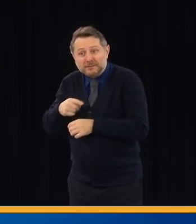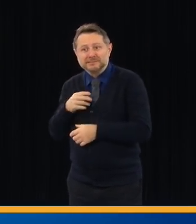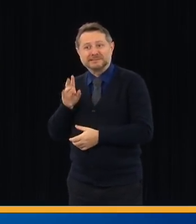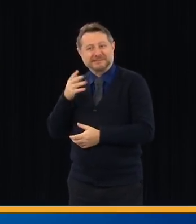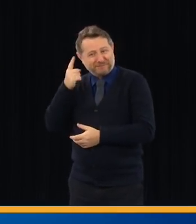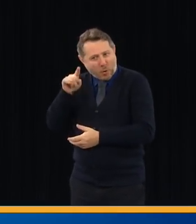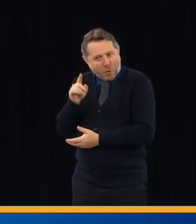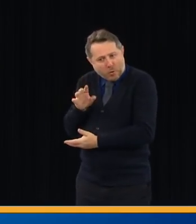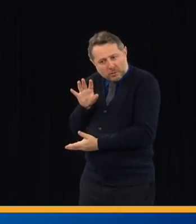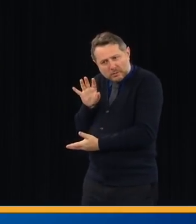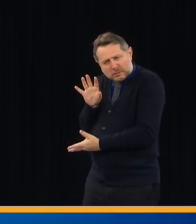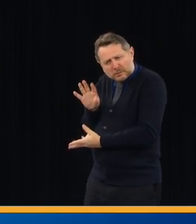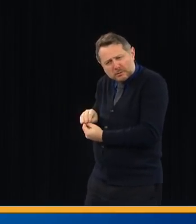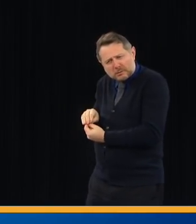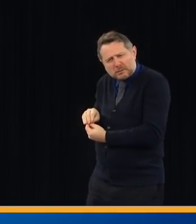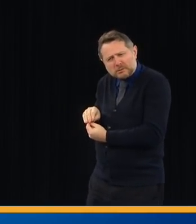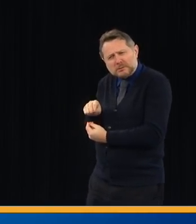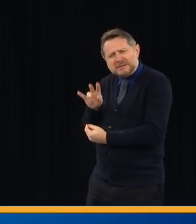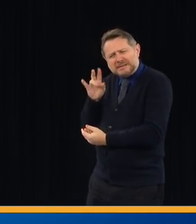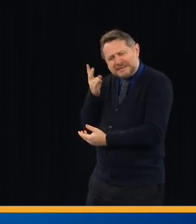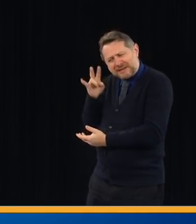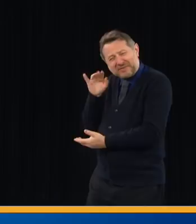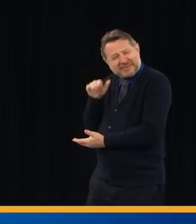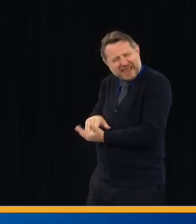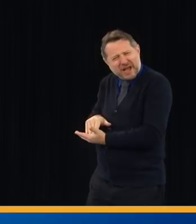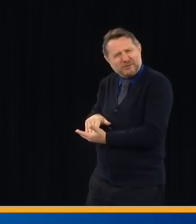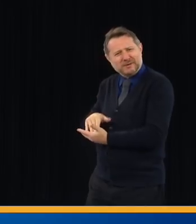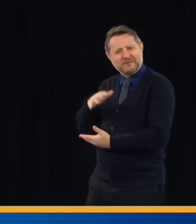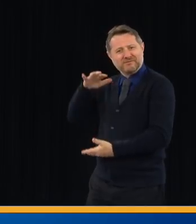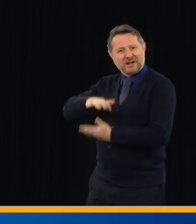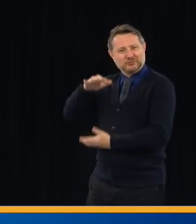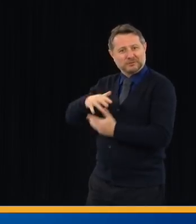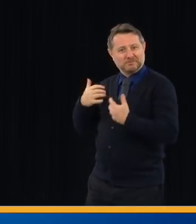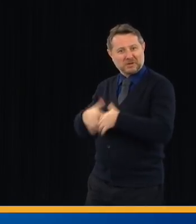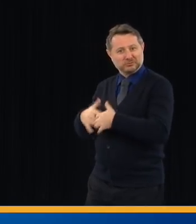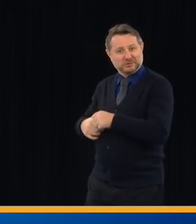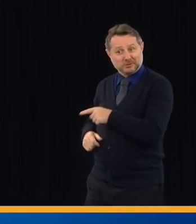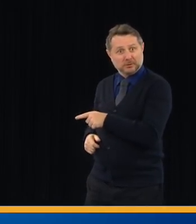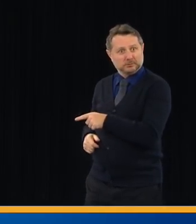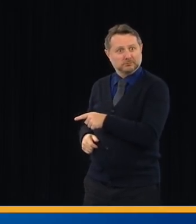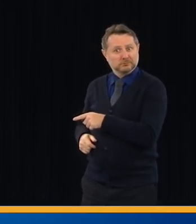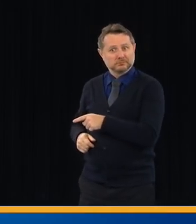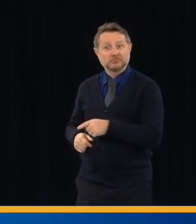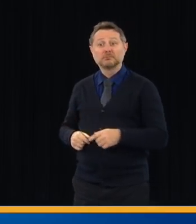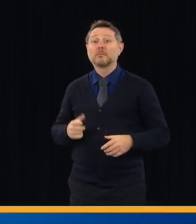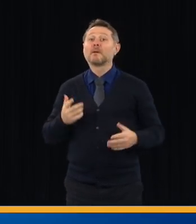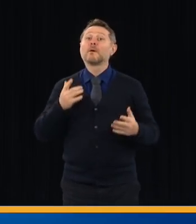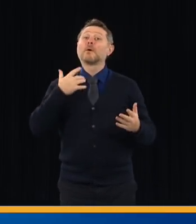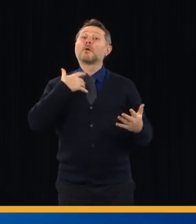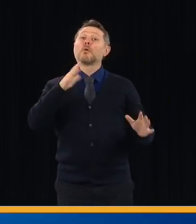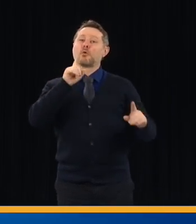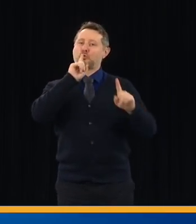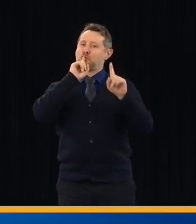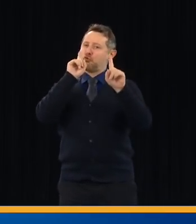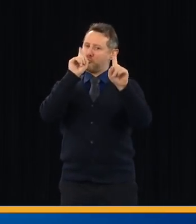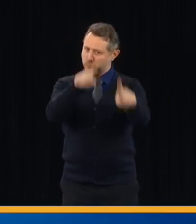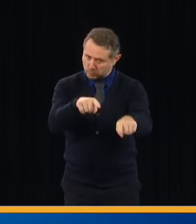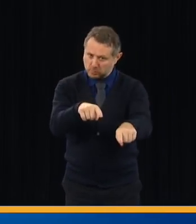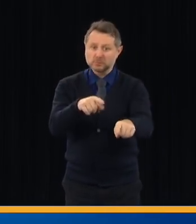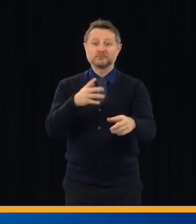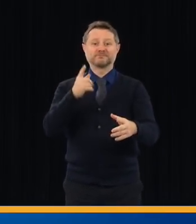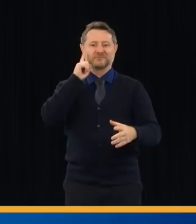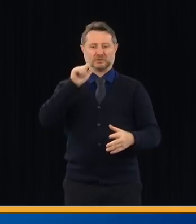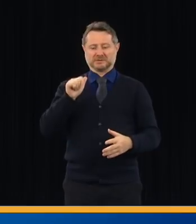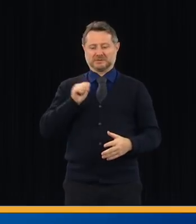state of New York. And when we ordered the ventilators, we were paying for the